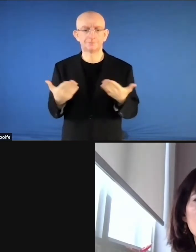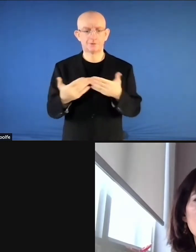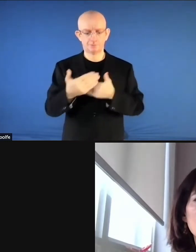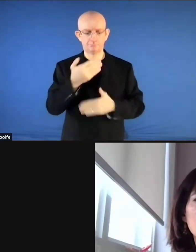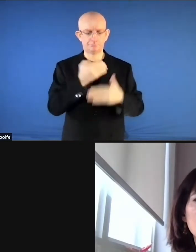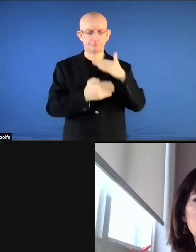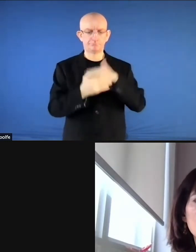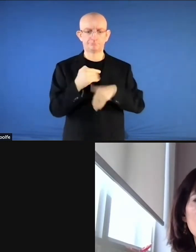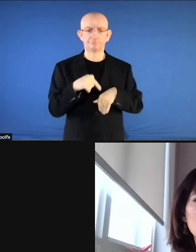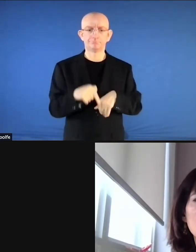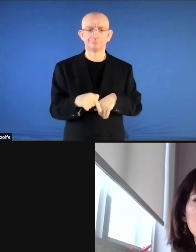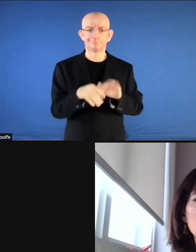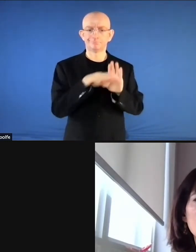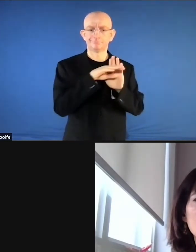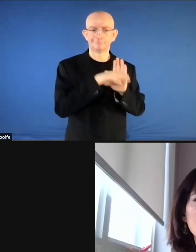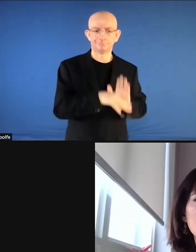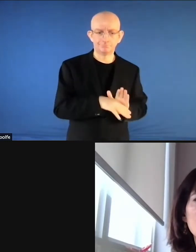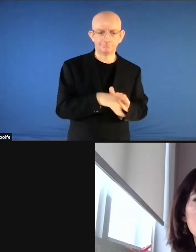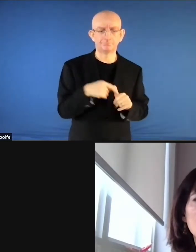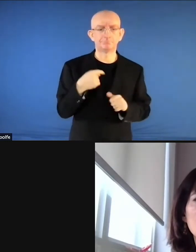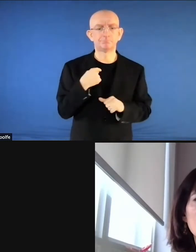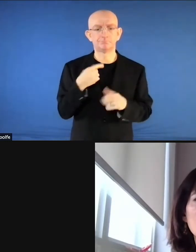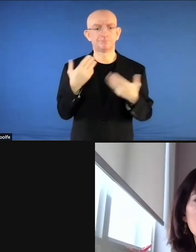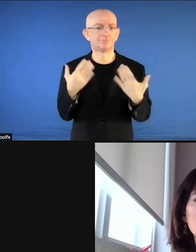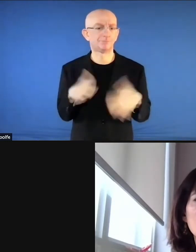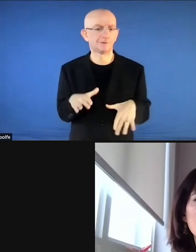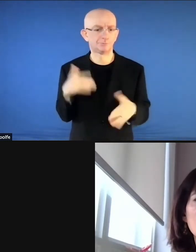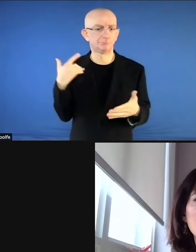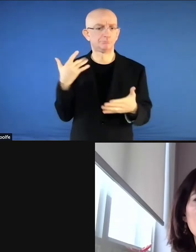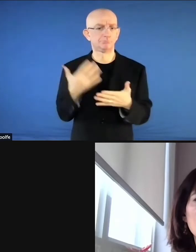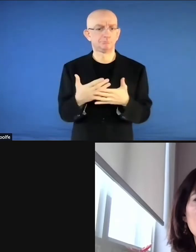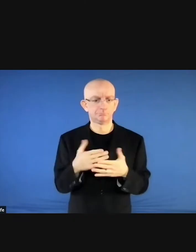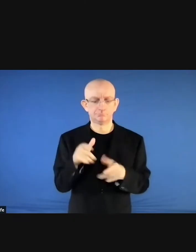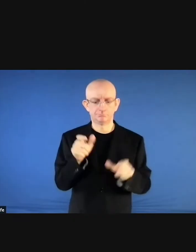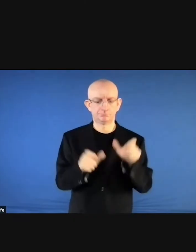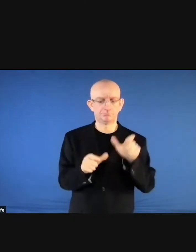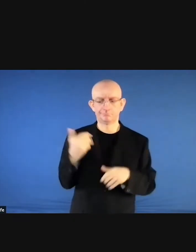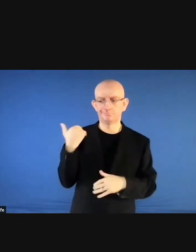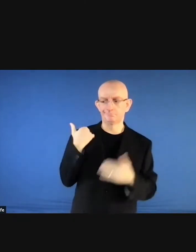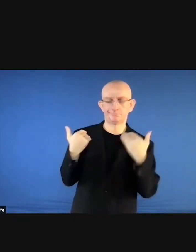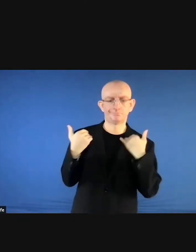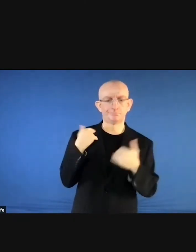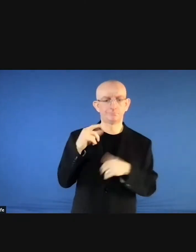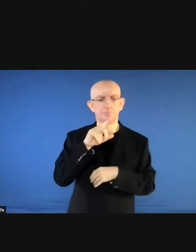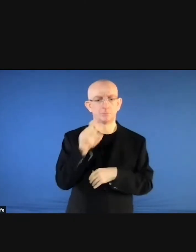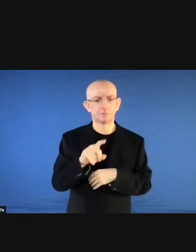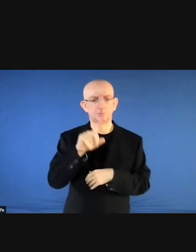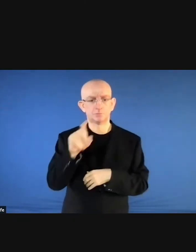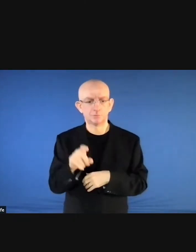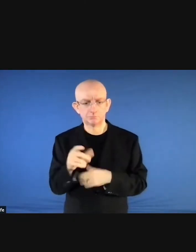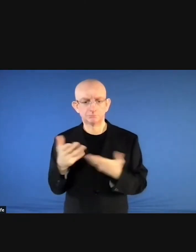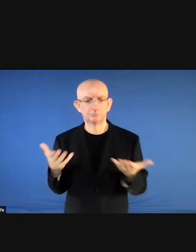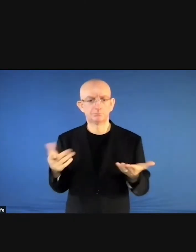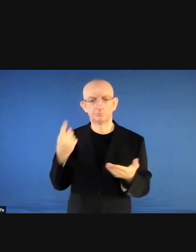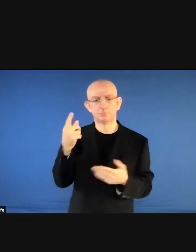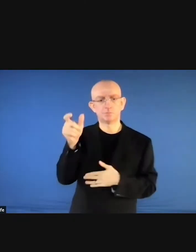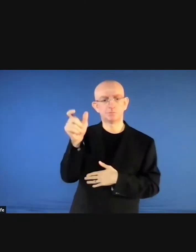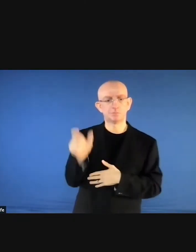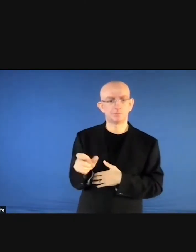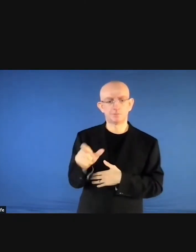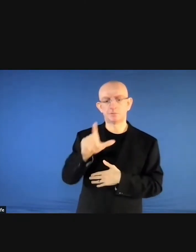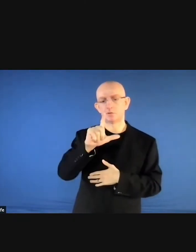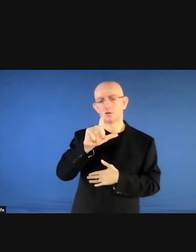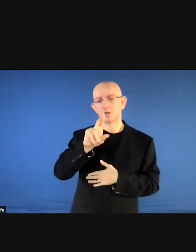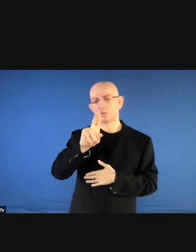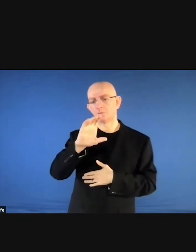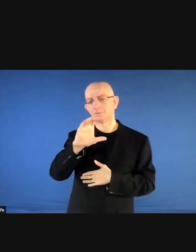had some questions coming in, for example, from Lucy in Switzerland, asking about how the